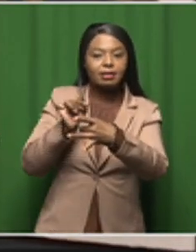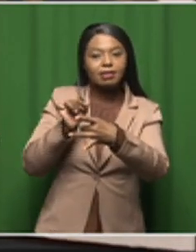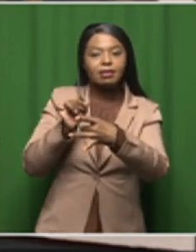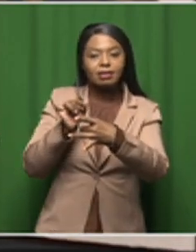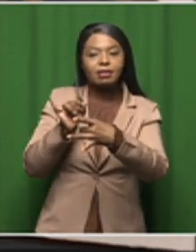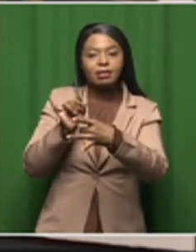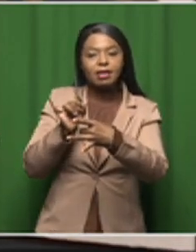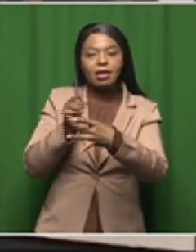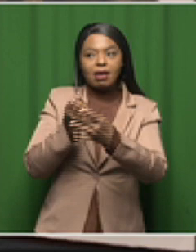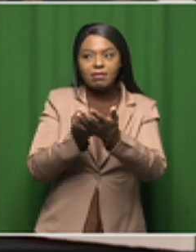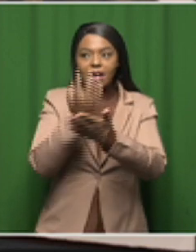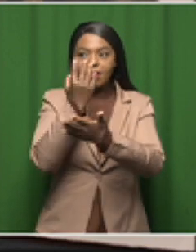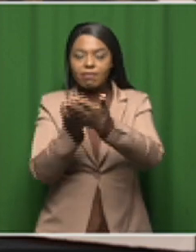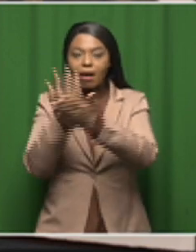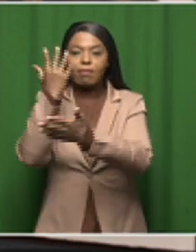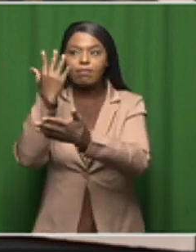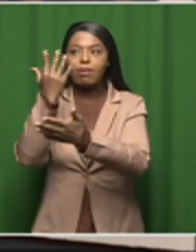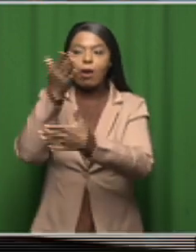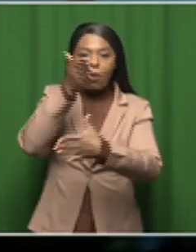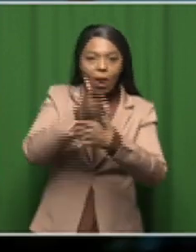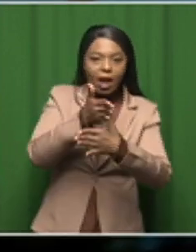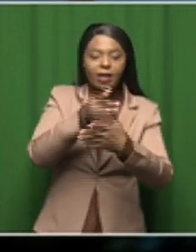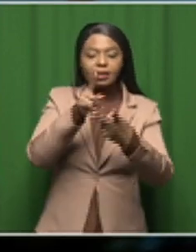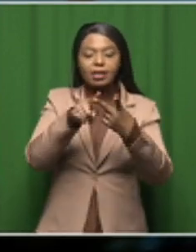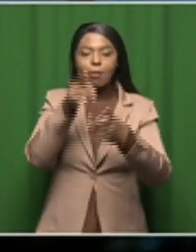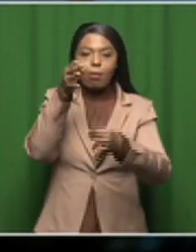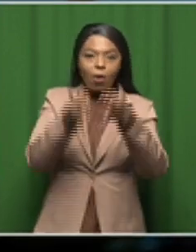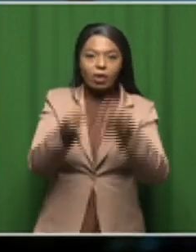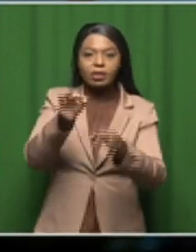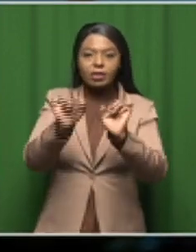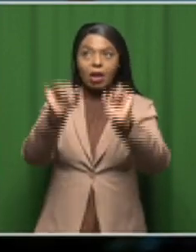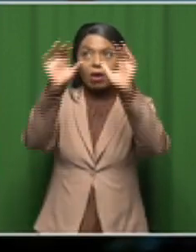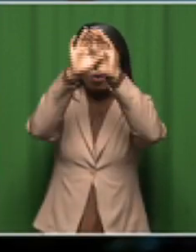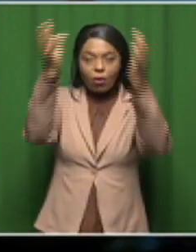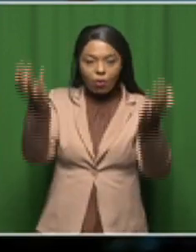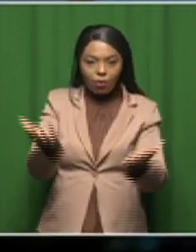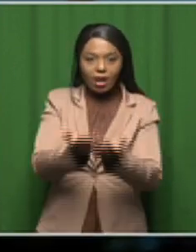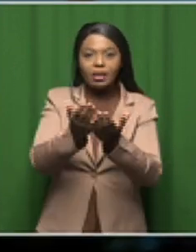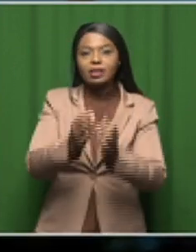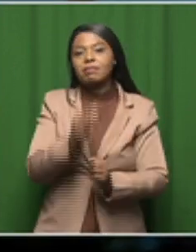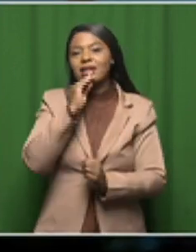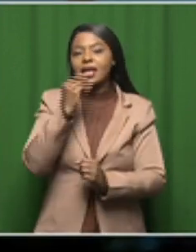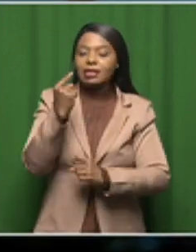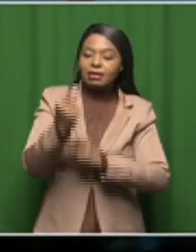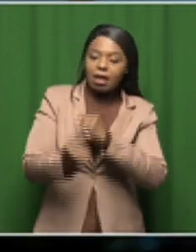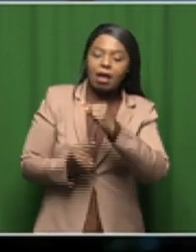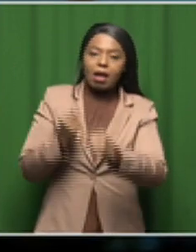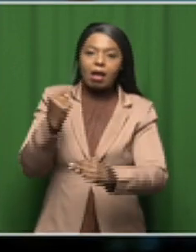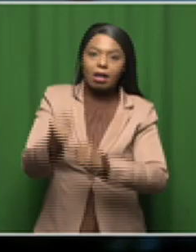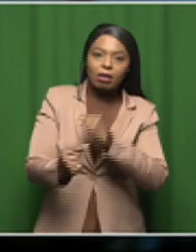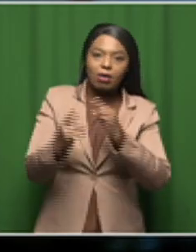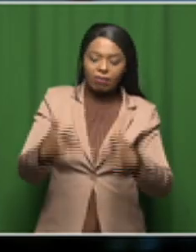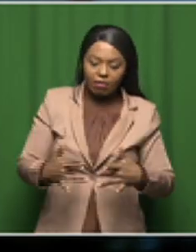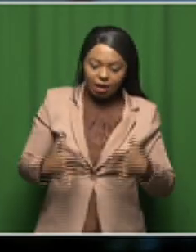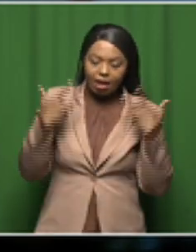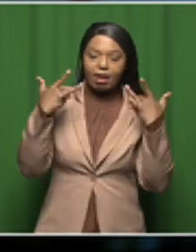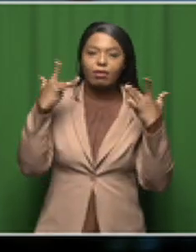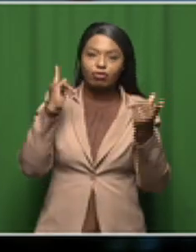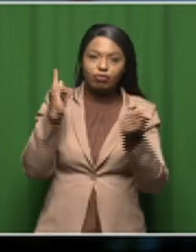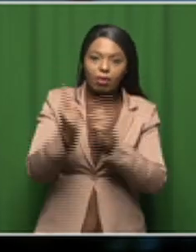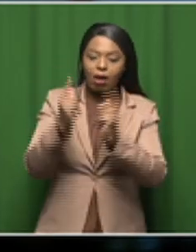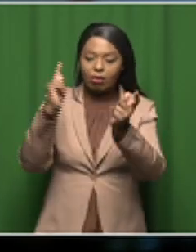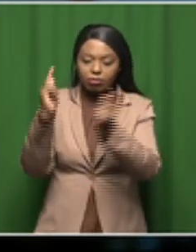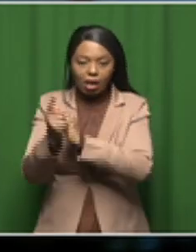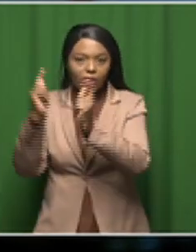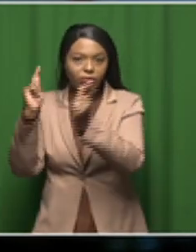in the politics of the world. Which speaks to that cycle of life, decay, regeneration, transformation, but you know,